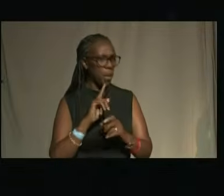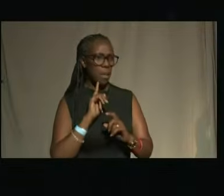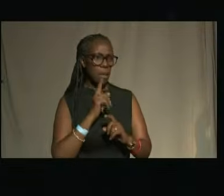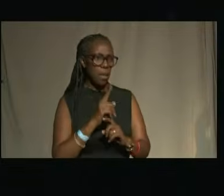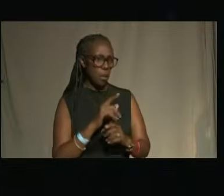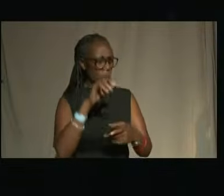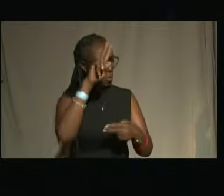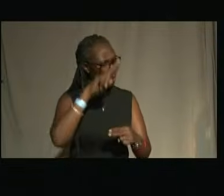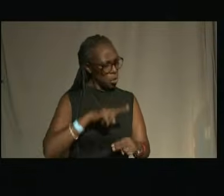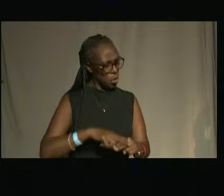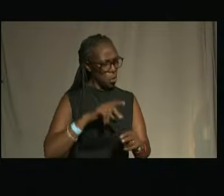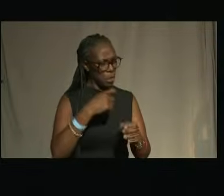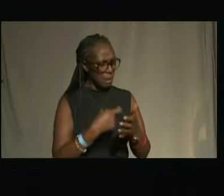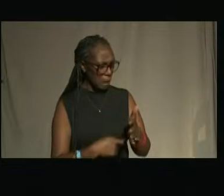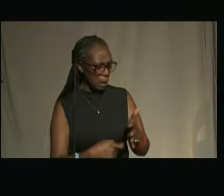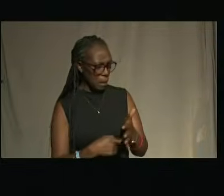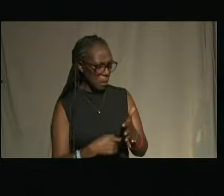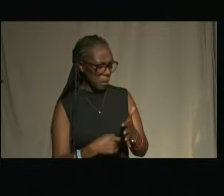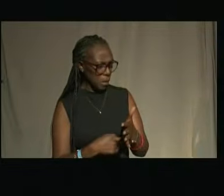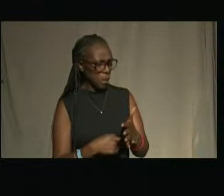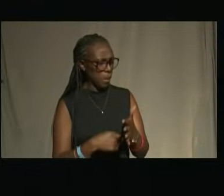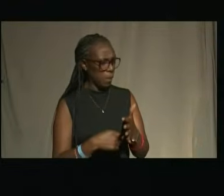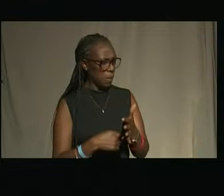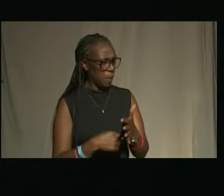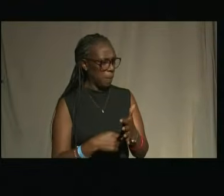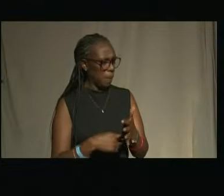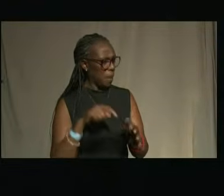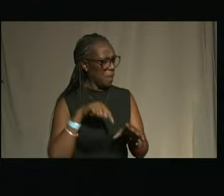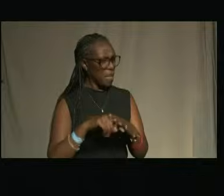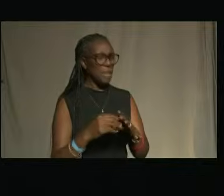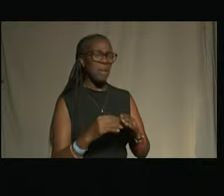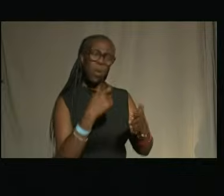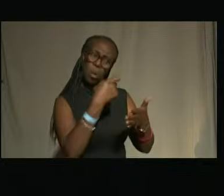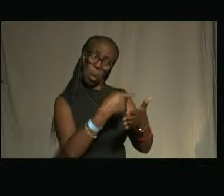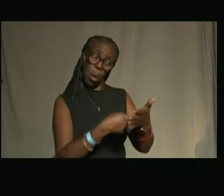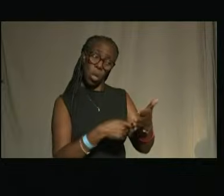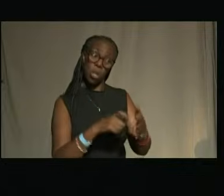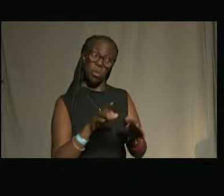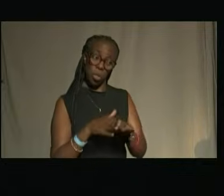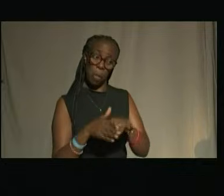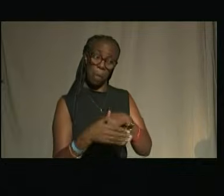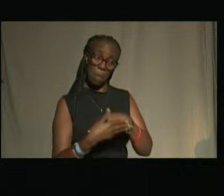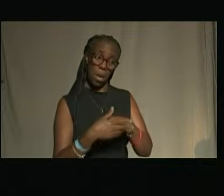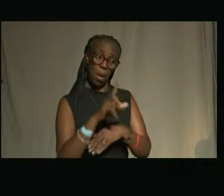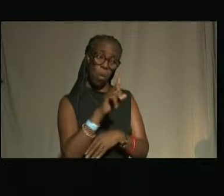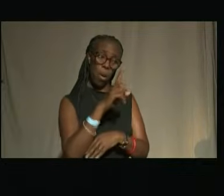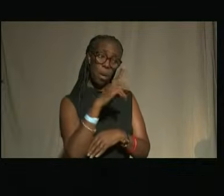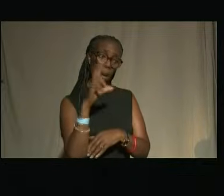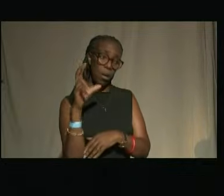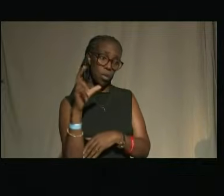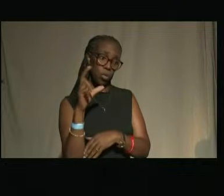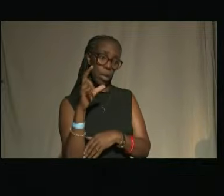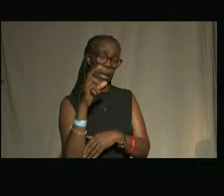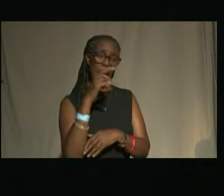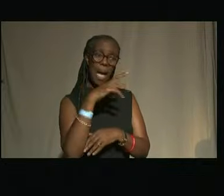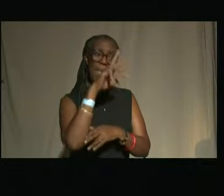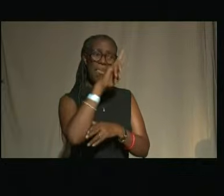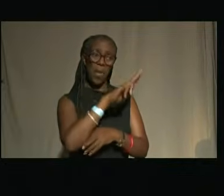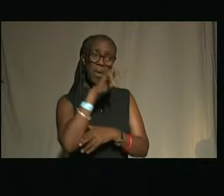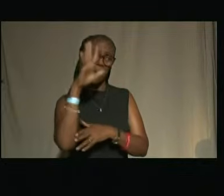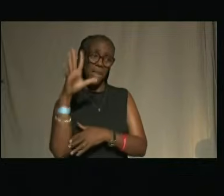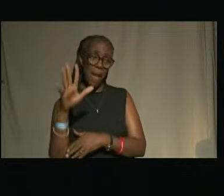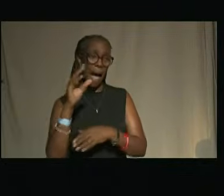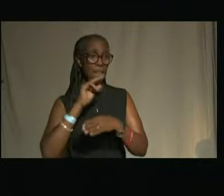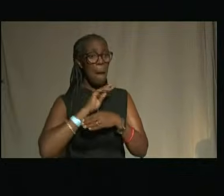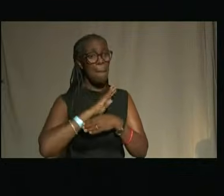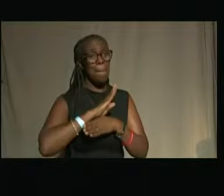it secures a third term in government. This is estimated to cost the country around $135 billion. Where will the